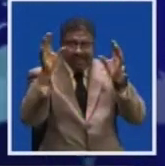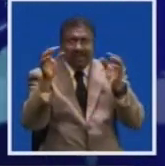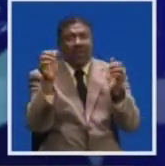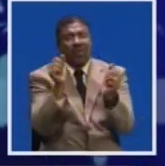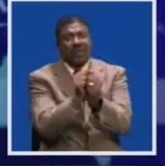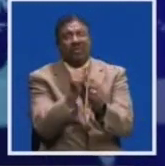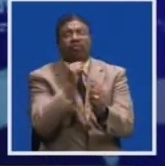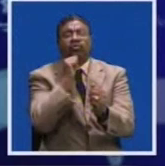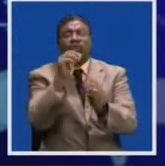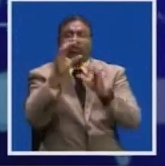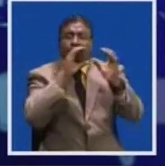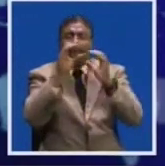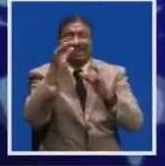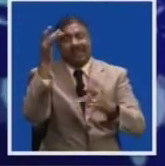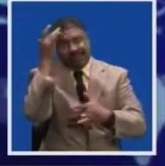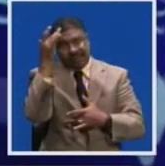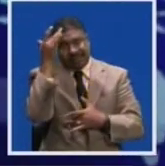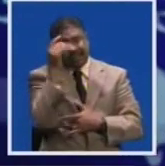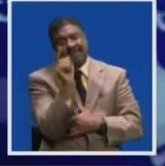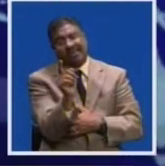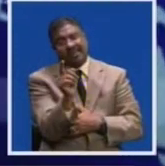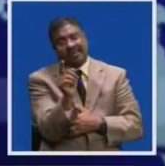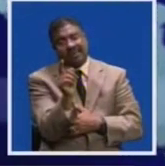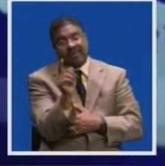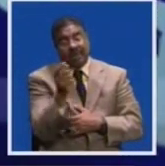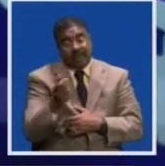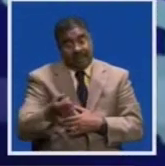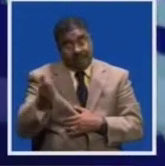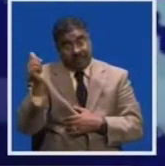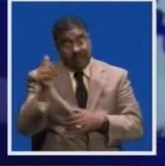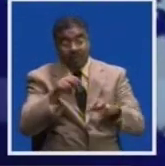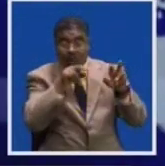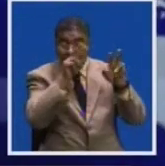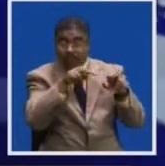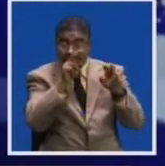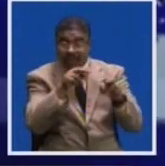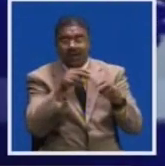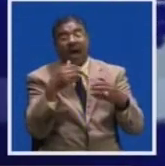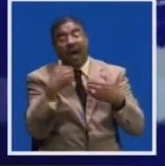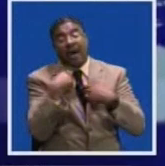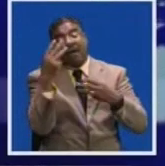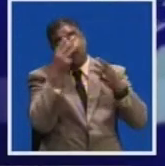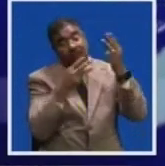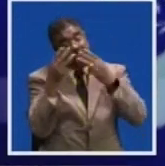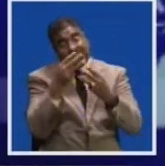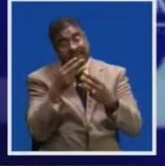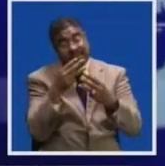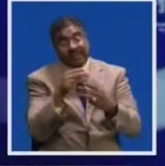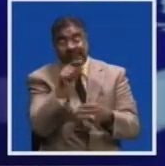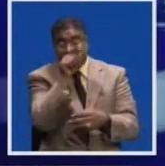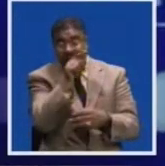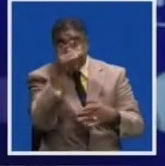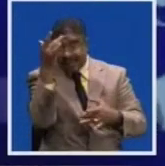associated with non-communicable diseases, NCDs. And Dr. Chilufya has observed with concern the rate at which NCDs